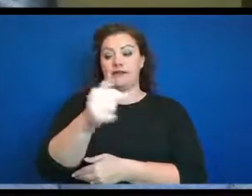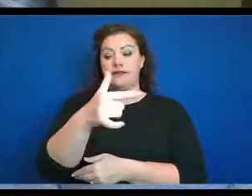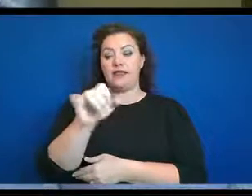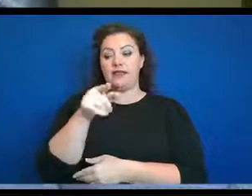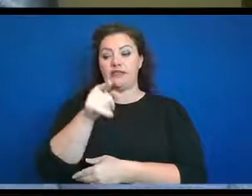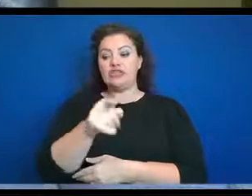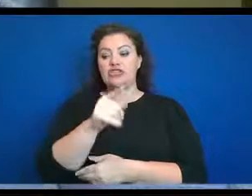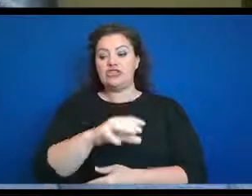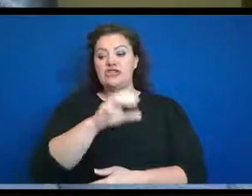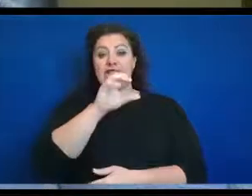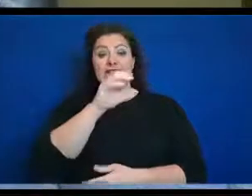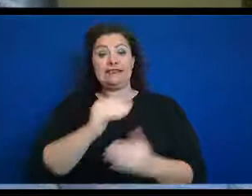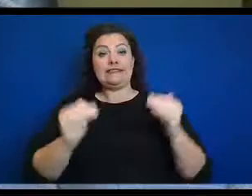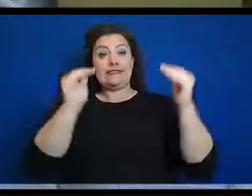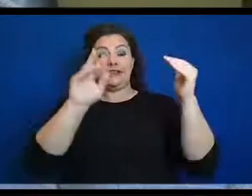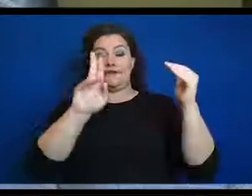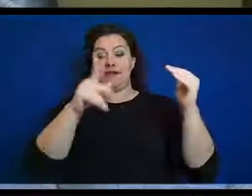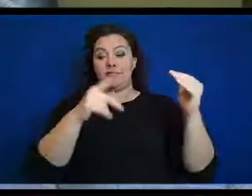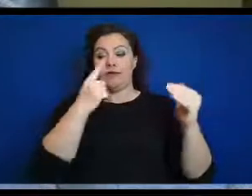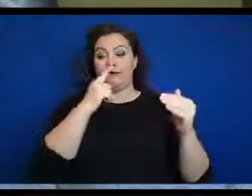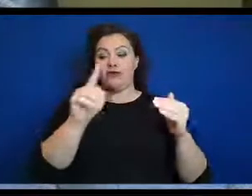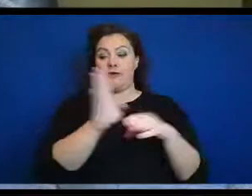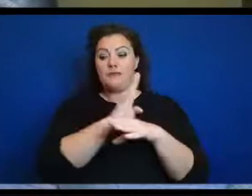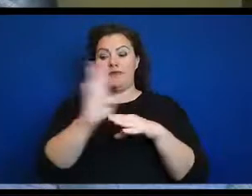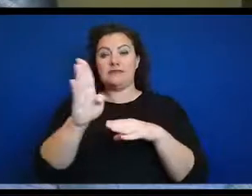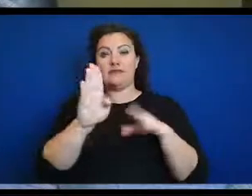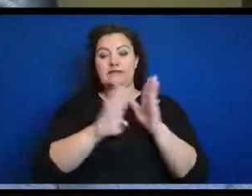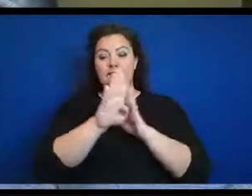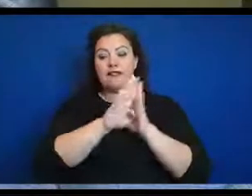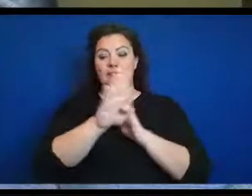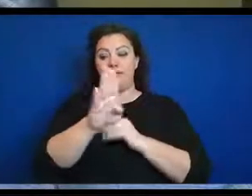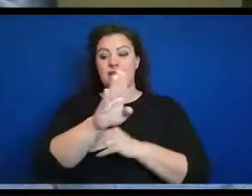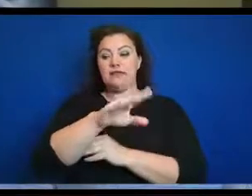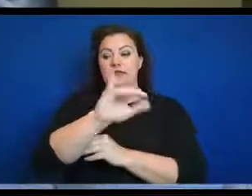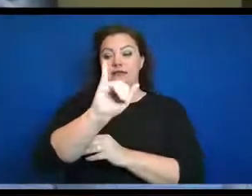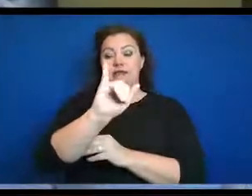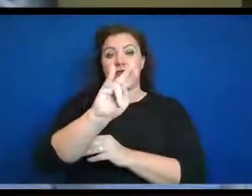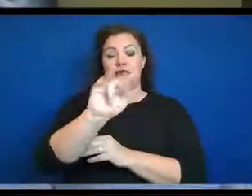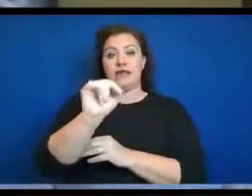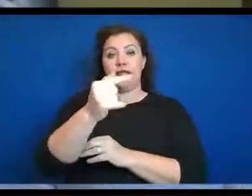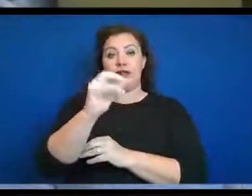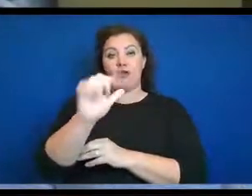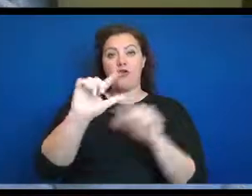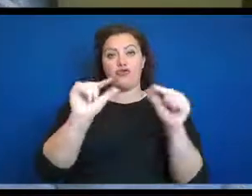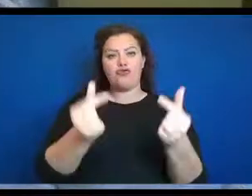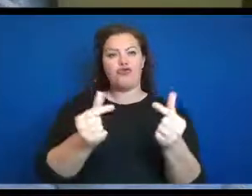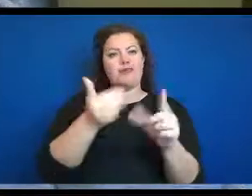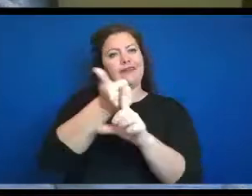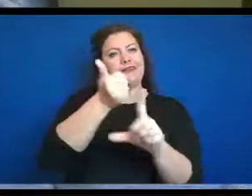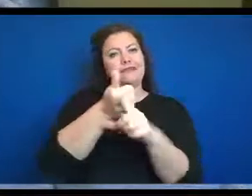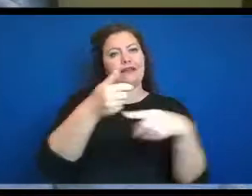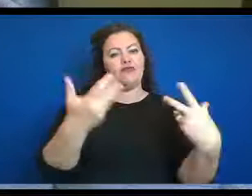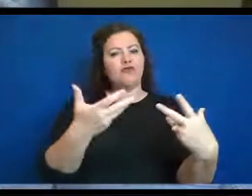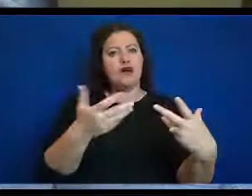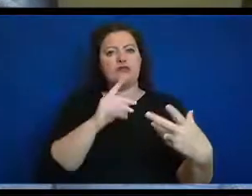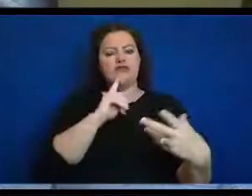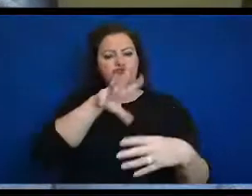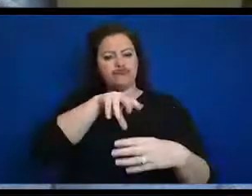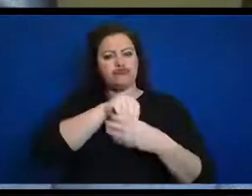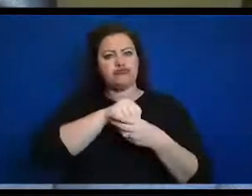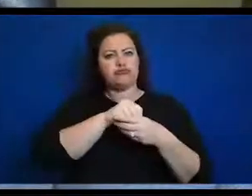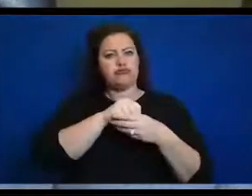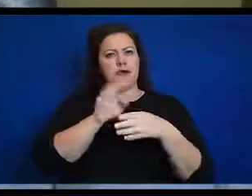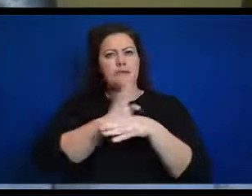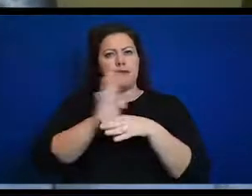Integral, an Atlanta real estate development organization. Integral is an innovative enterprise helping connect people to the